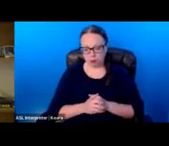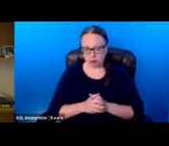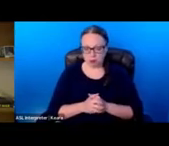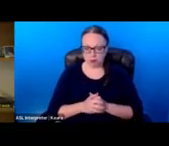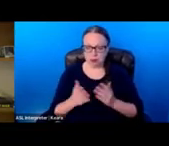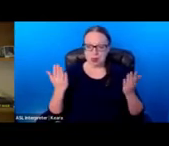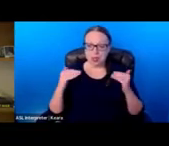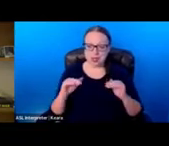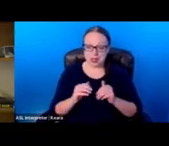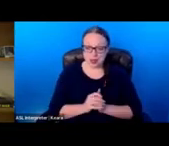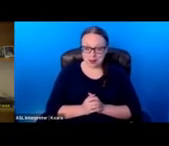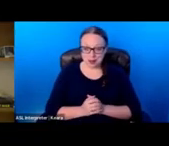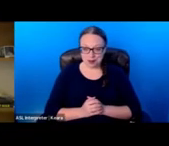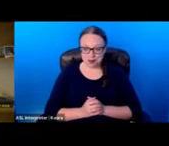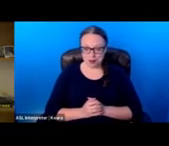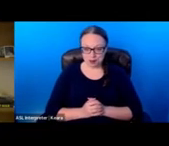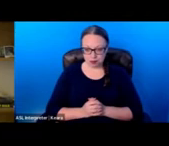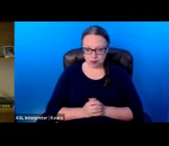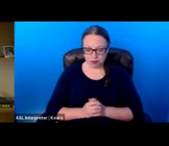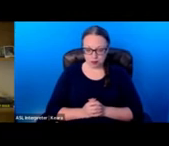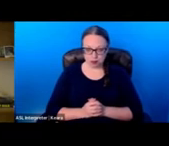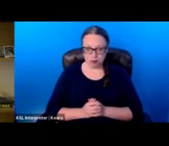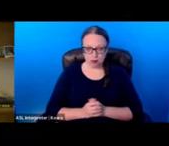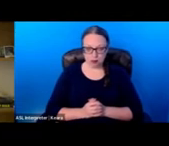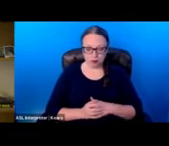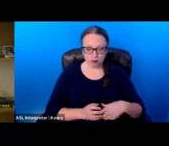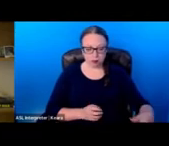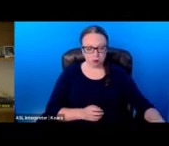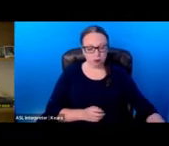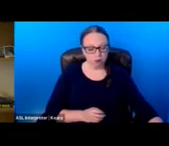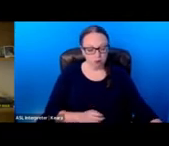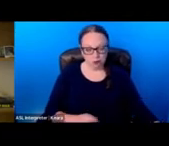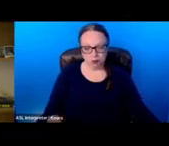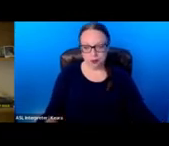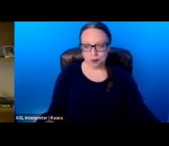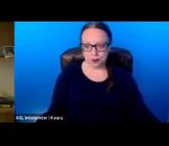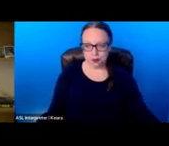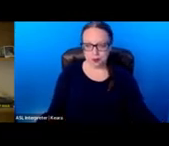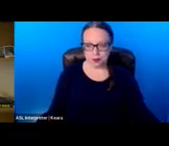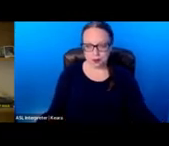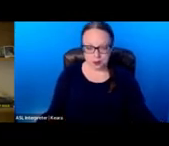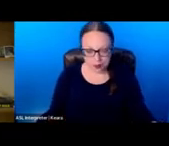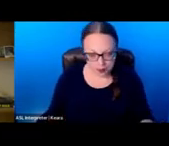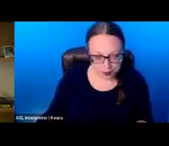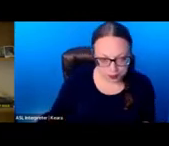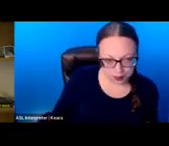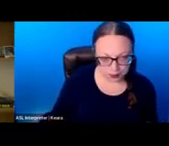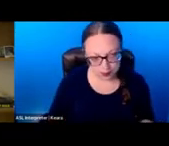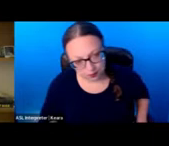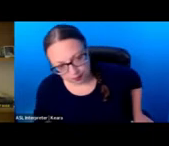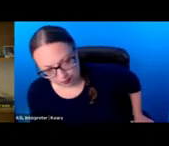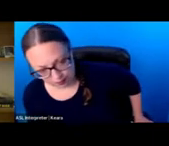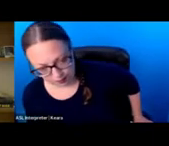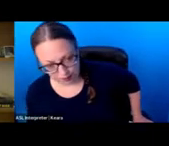Next slide, please. All right. So this slide provides an overview of the